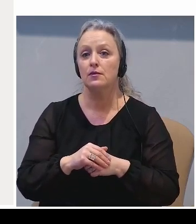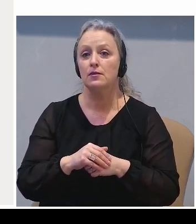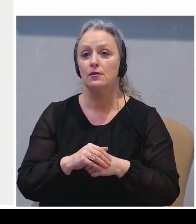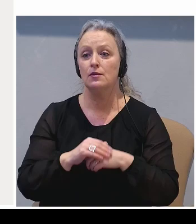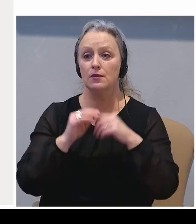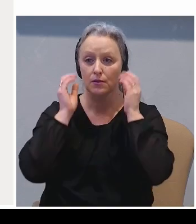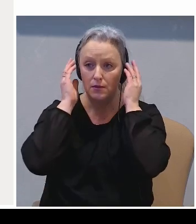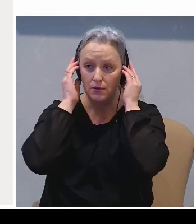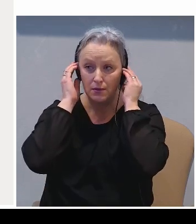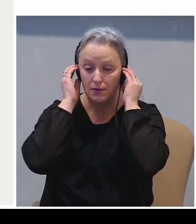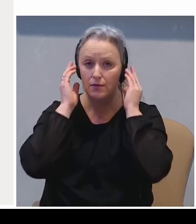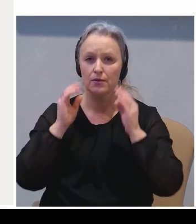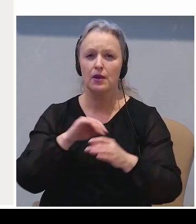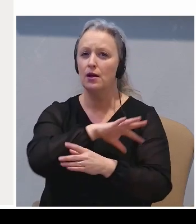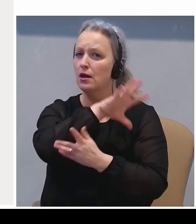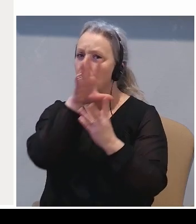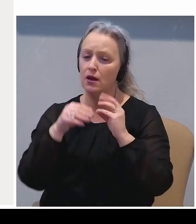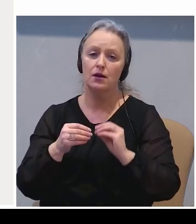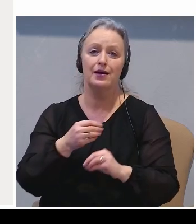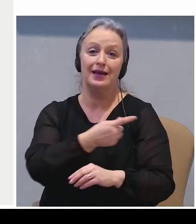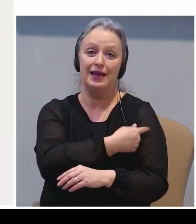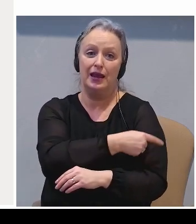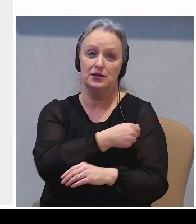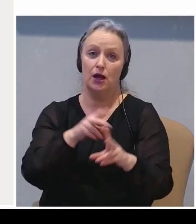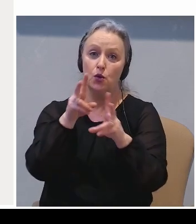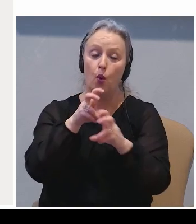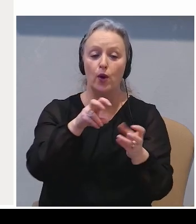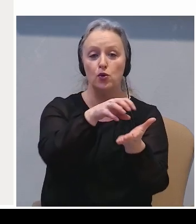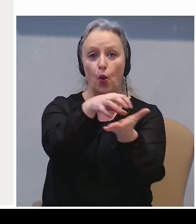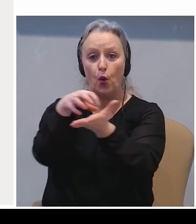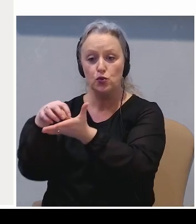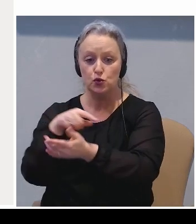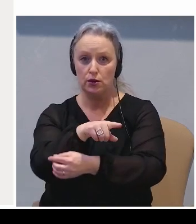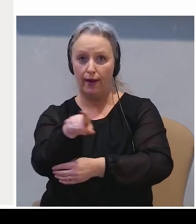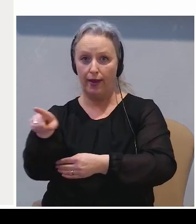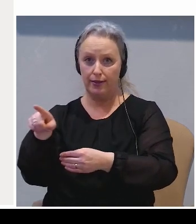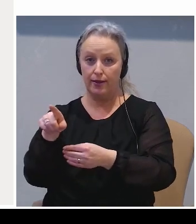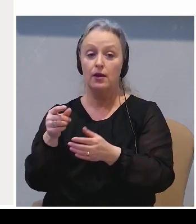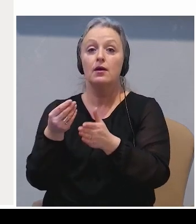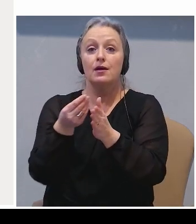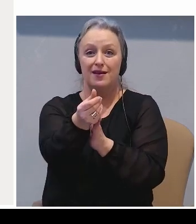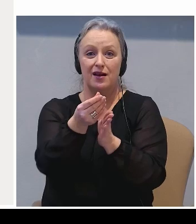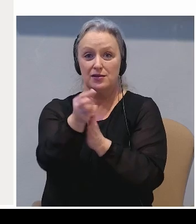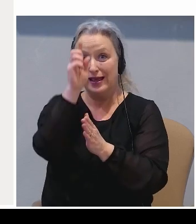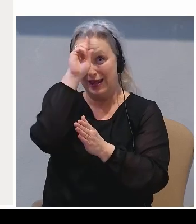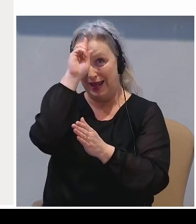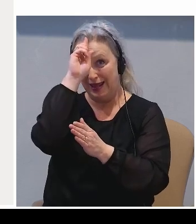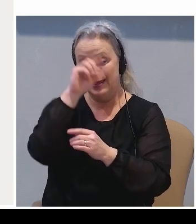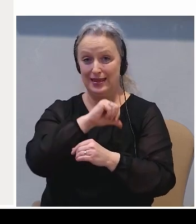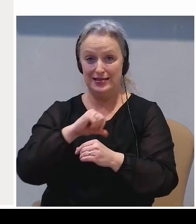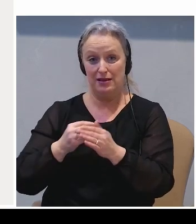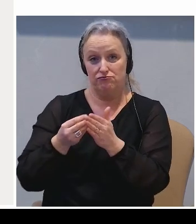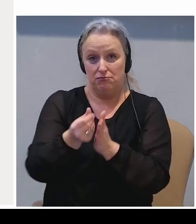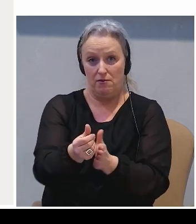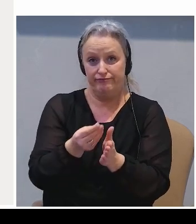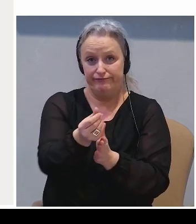usually Ministry of Health, Ministry of Research who funds the clinical trial units and also who contributes to ECRIN